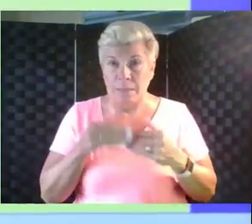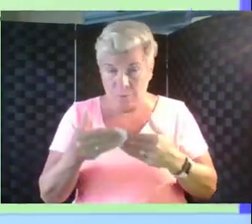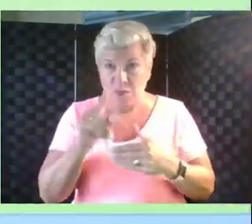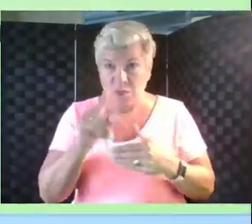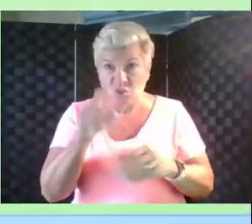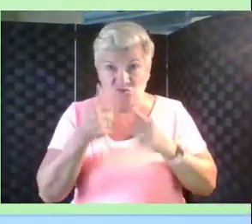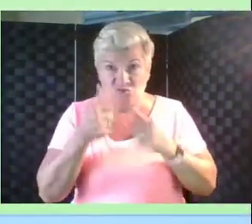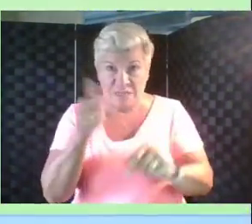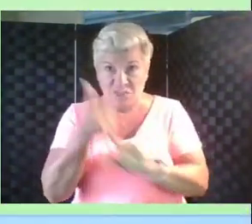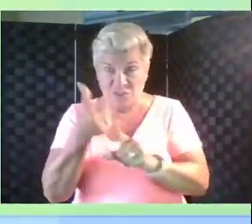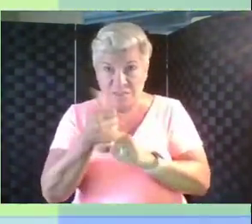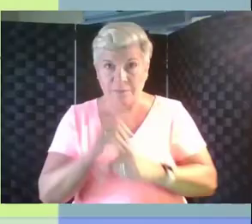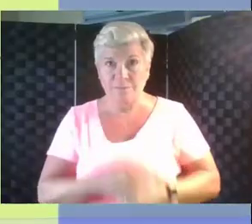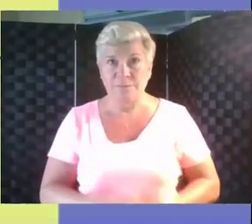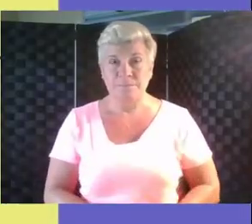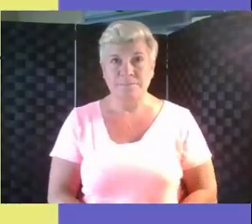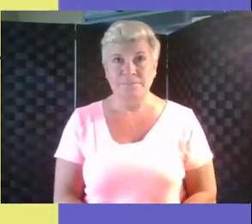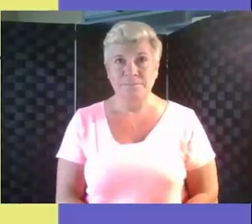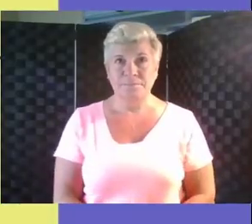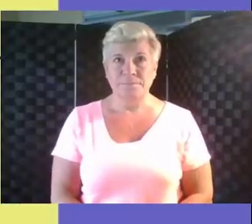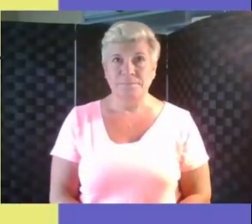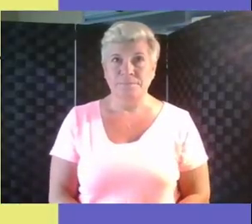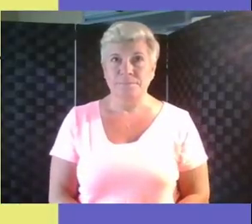go. Take just a moment and try this one.